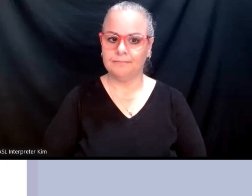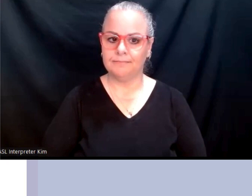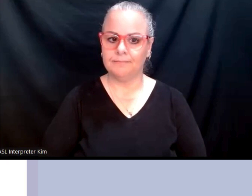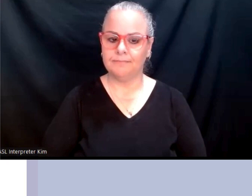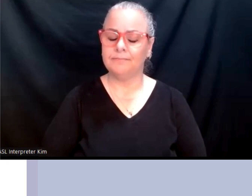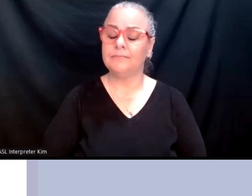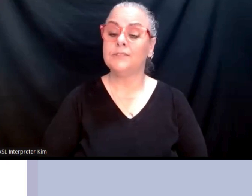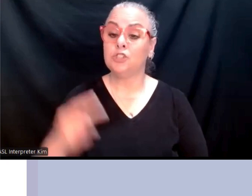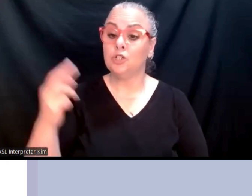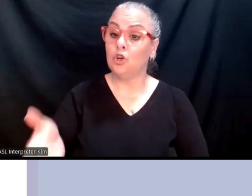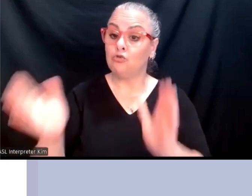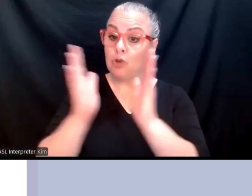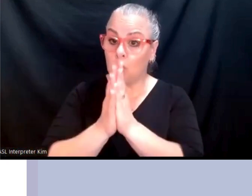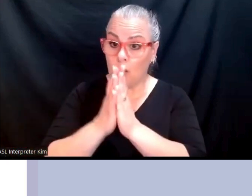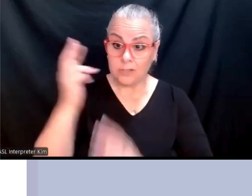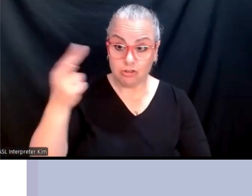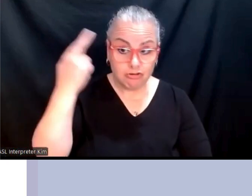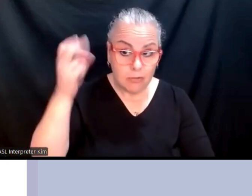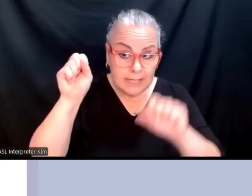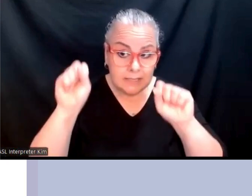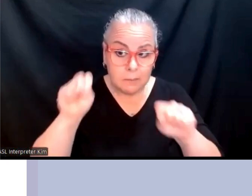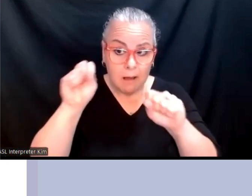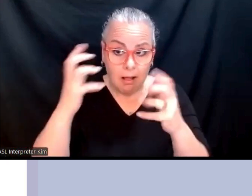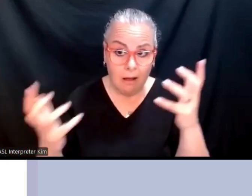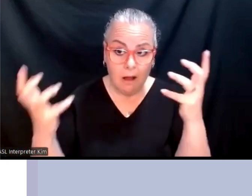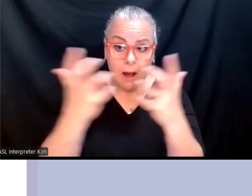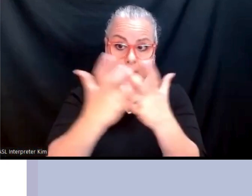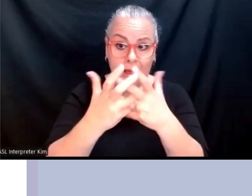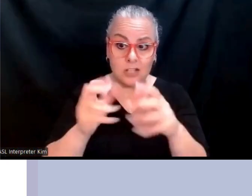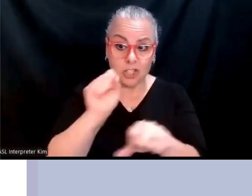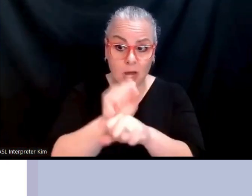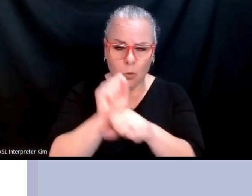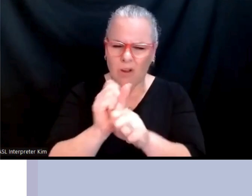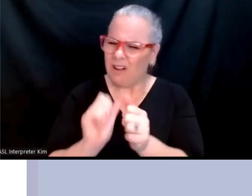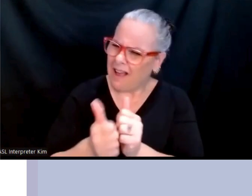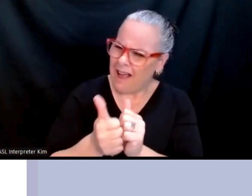How do I request a reasonable accommodation at work?